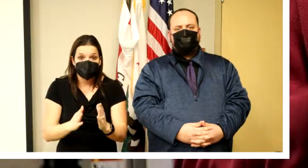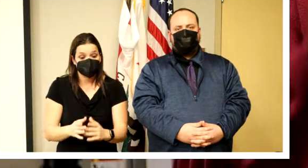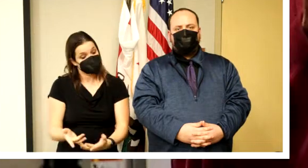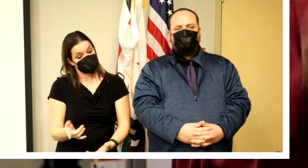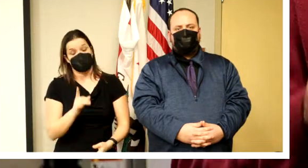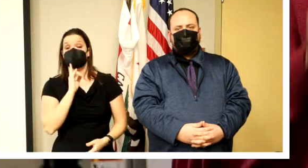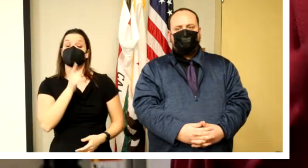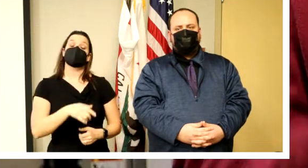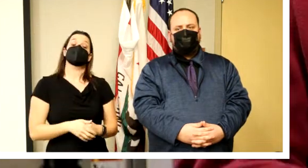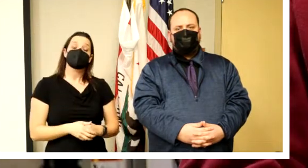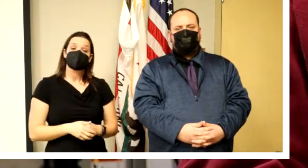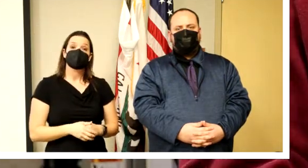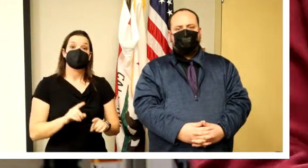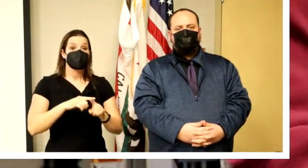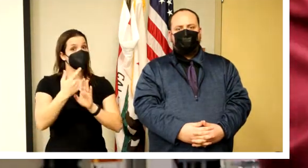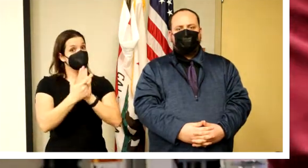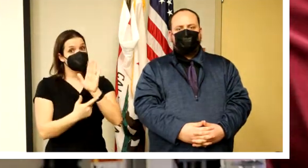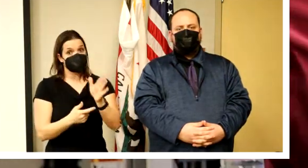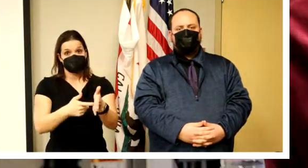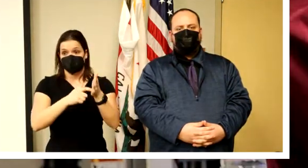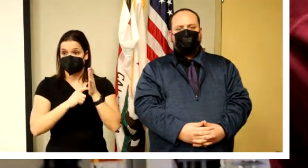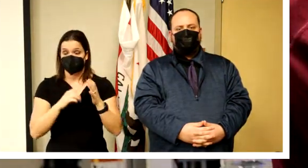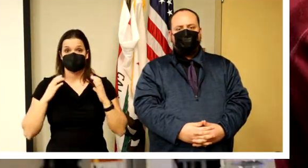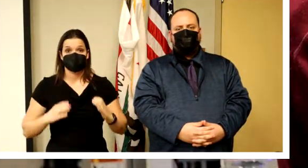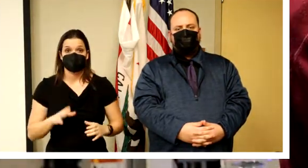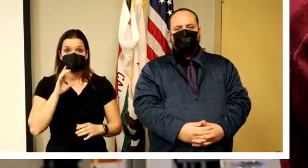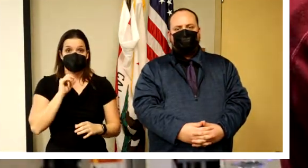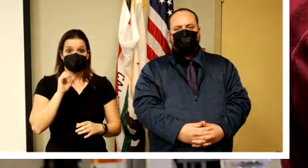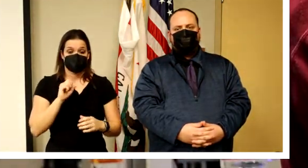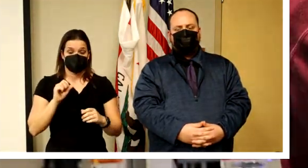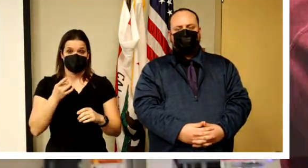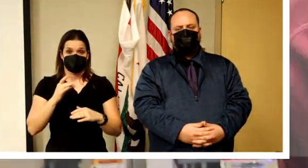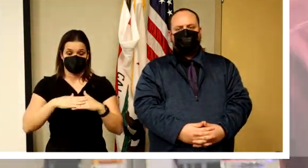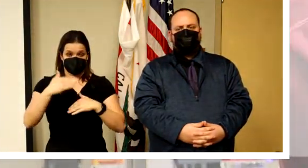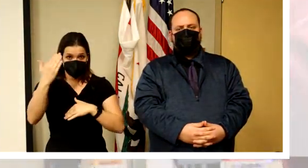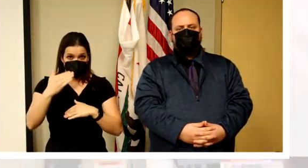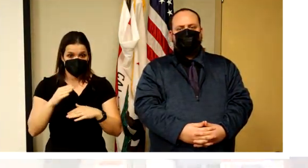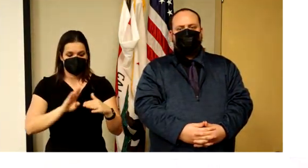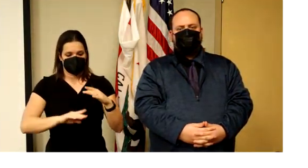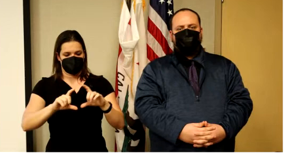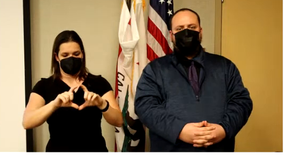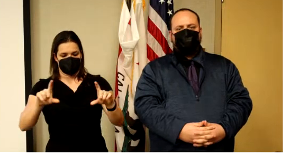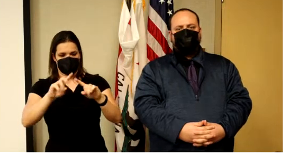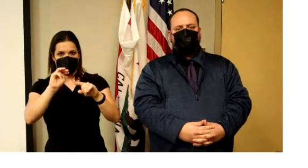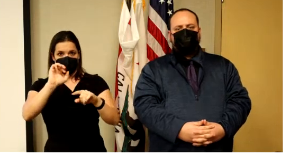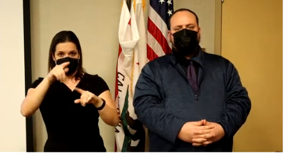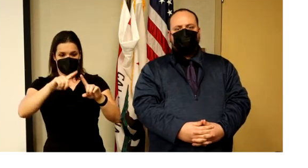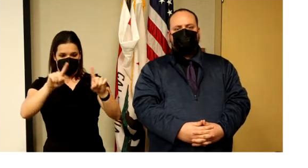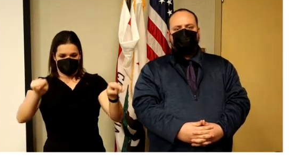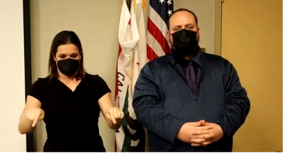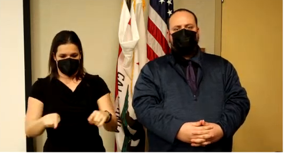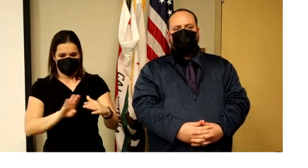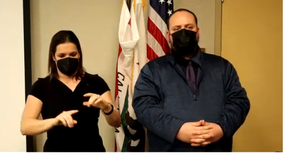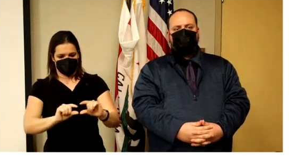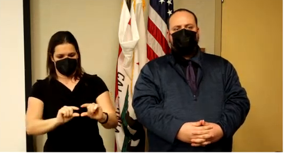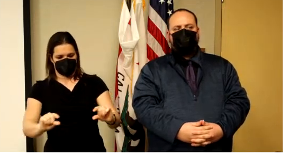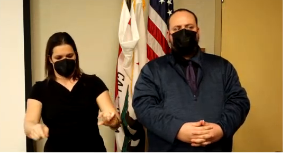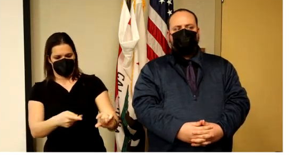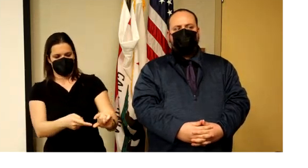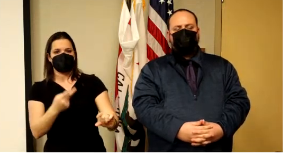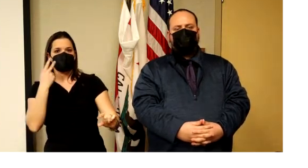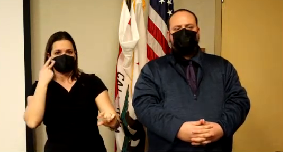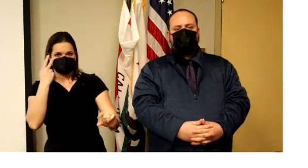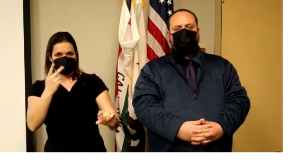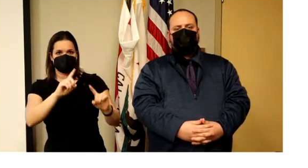the law requires citizens voting age population. So at the bottom of all these maps, and every map that my team will produce for you, you will see